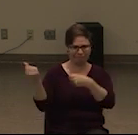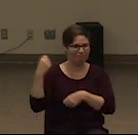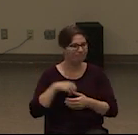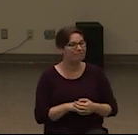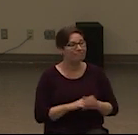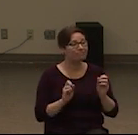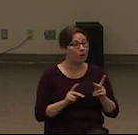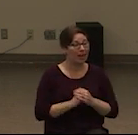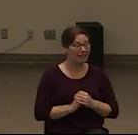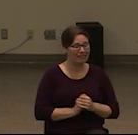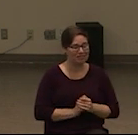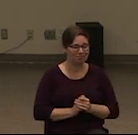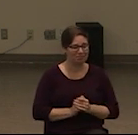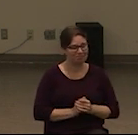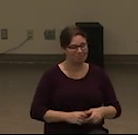Okay.